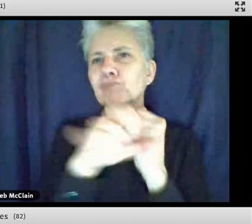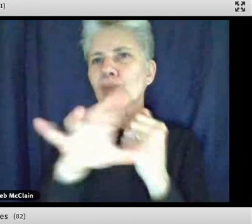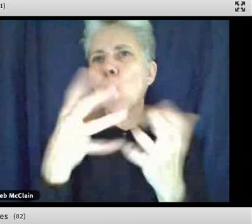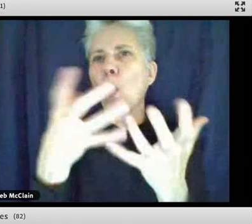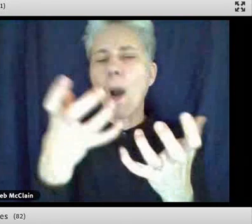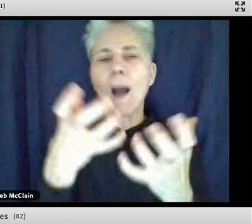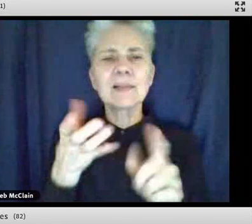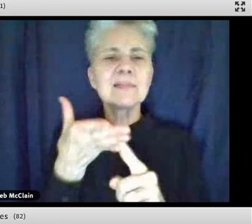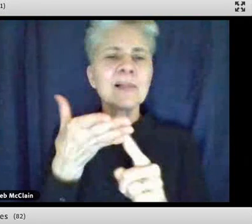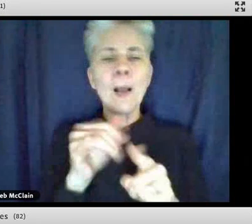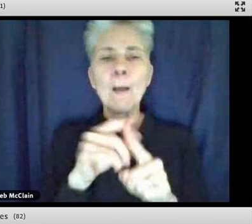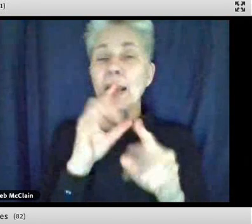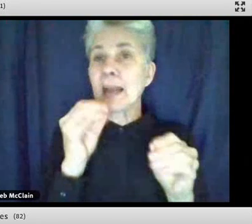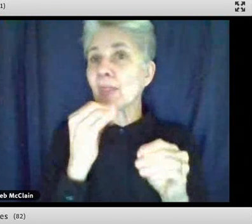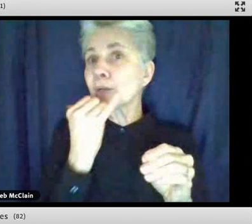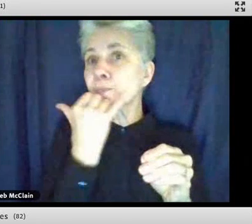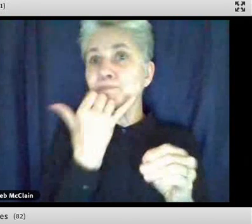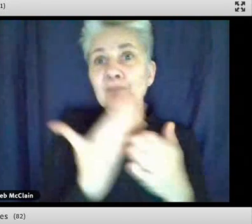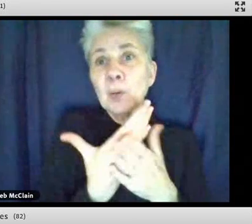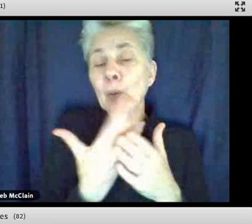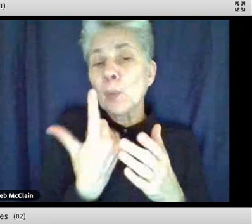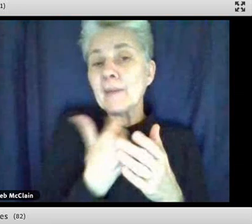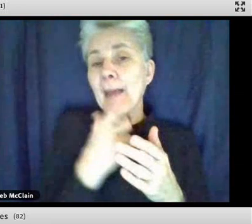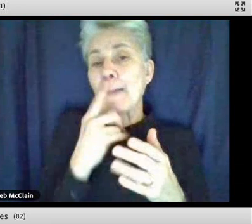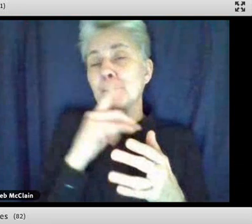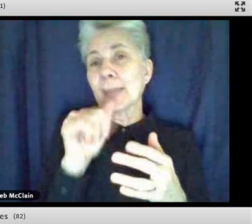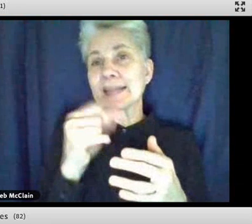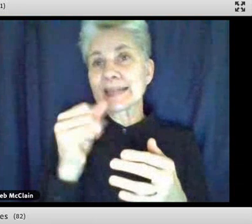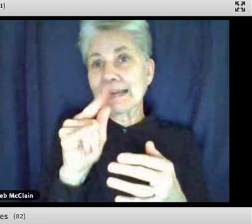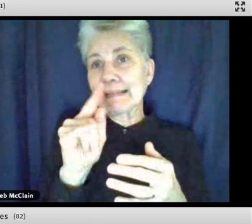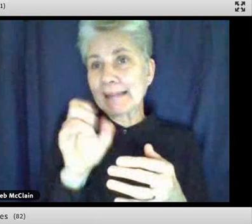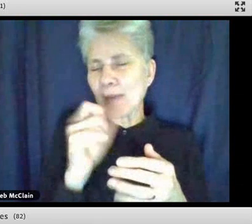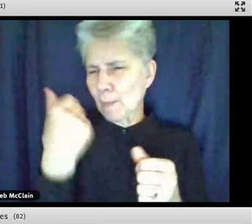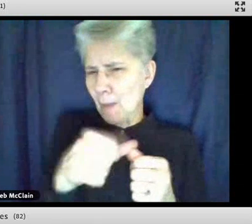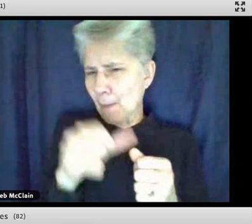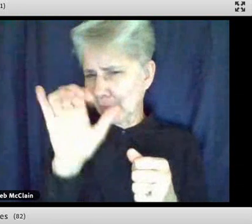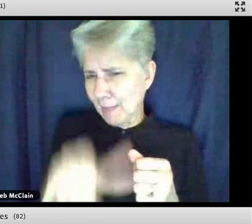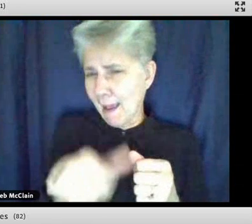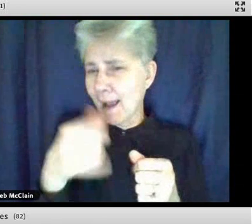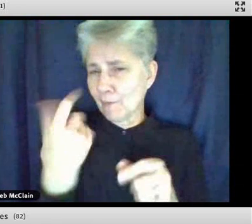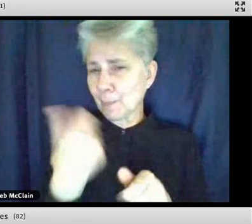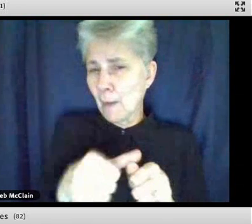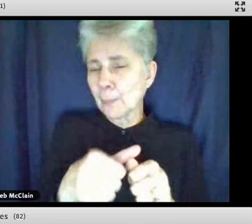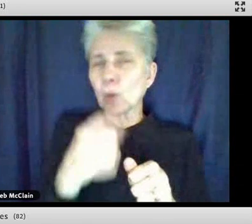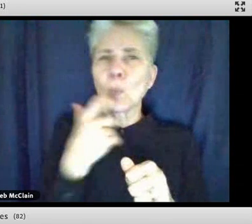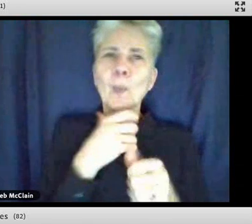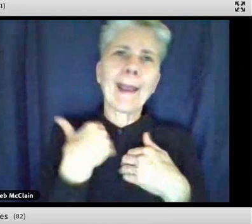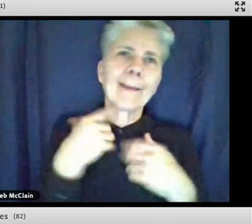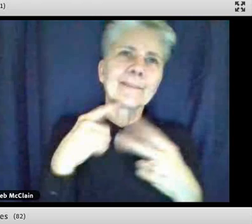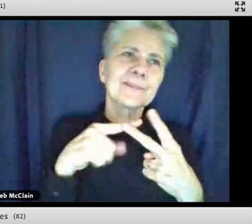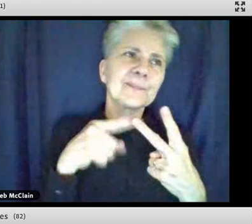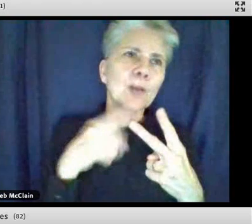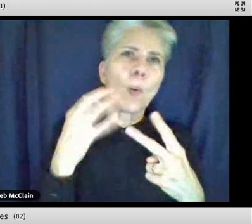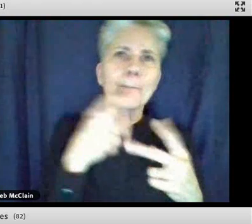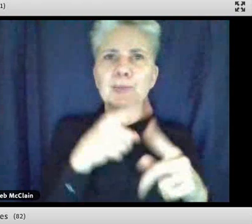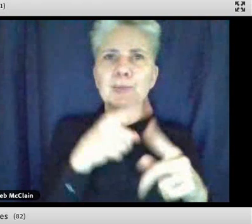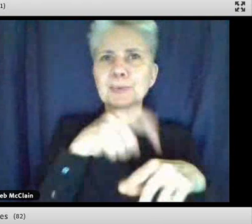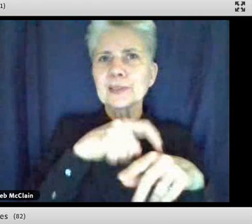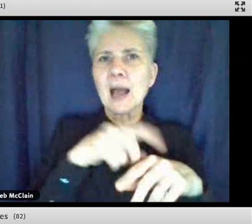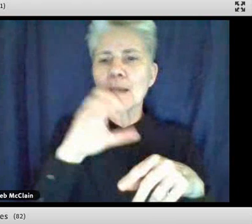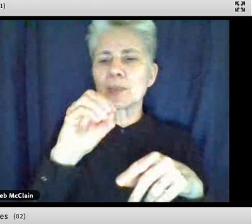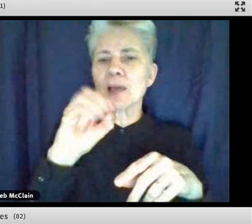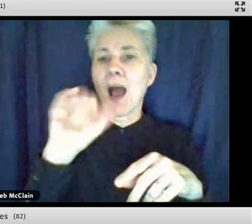nothing new. We've had things like Pizzagate. You guys remember that, right? We've got, going back to the times of Octavian and Mark